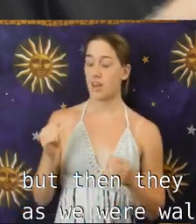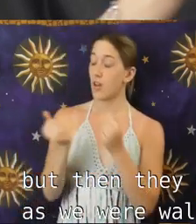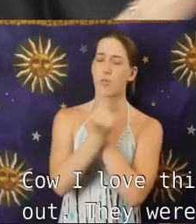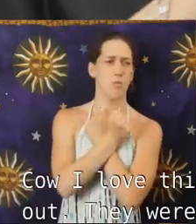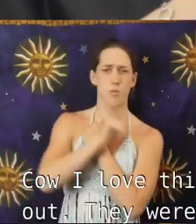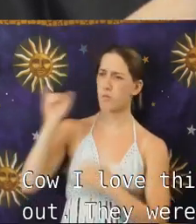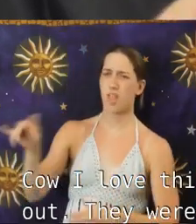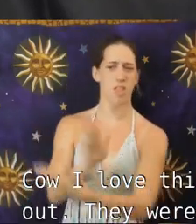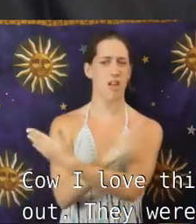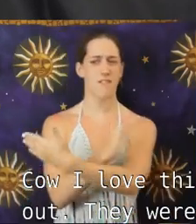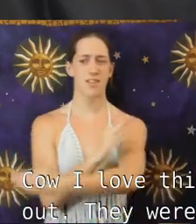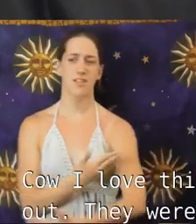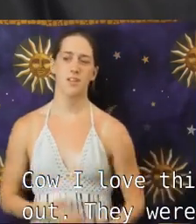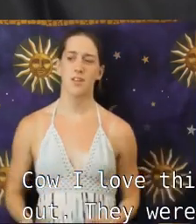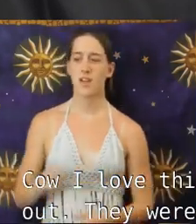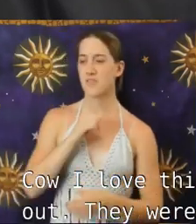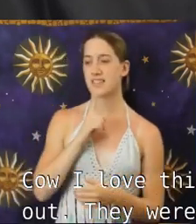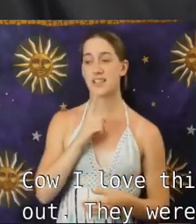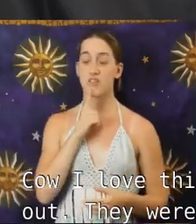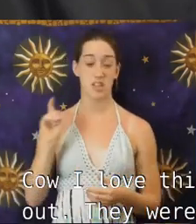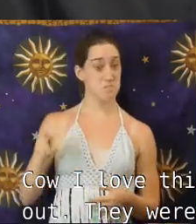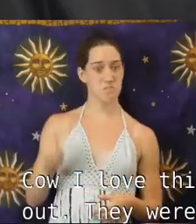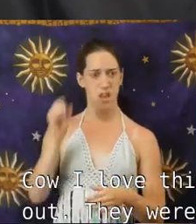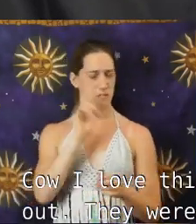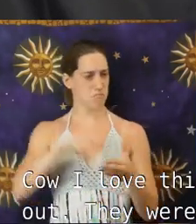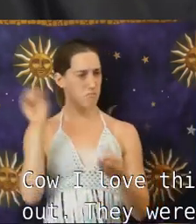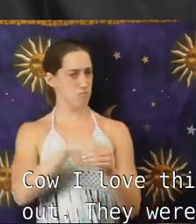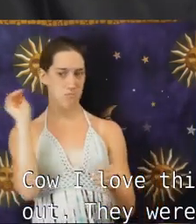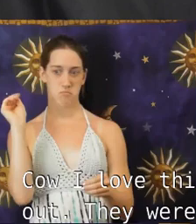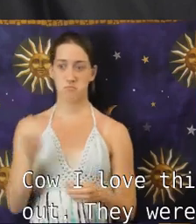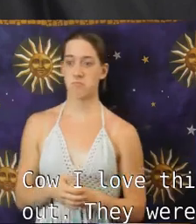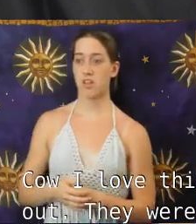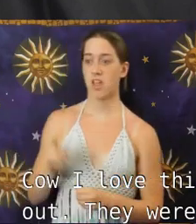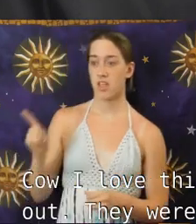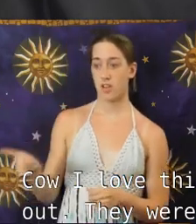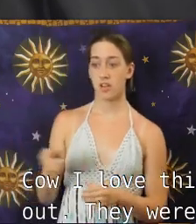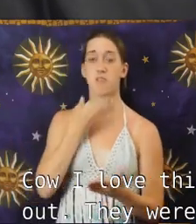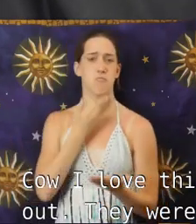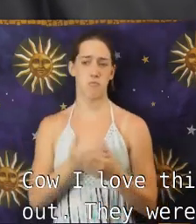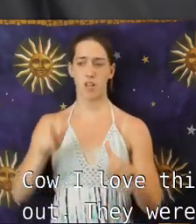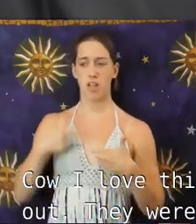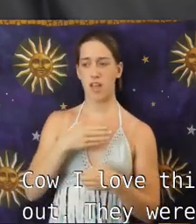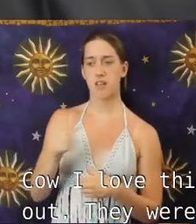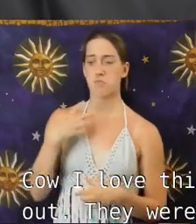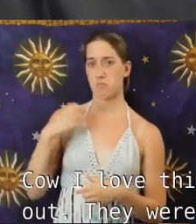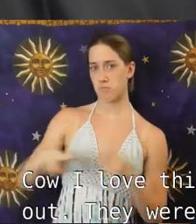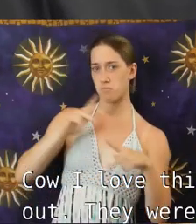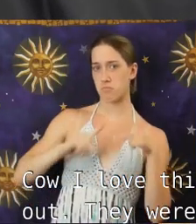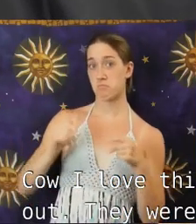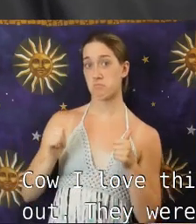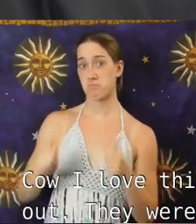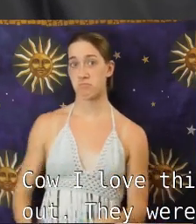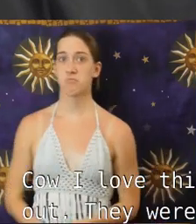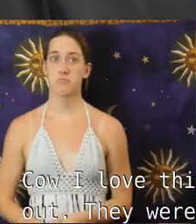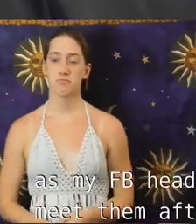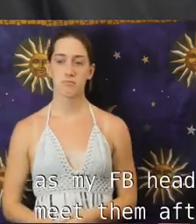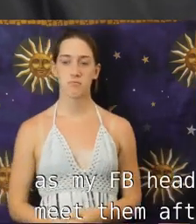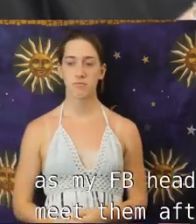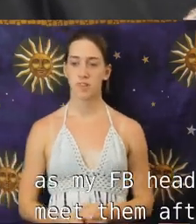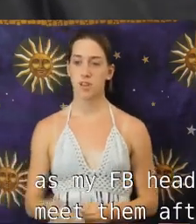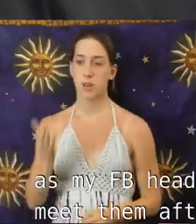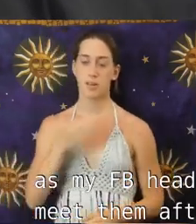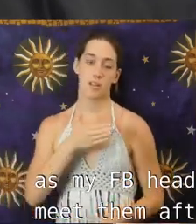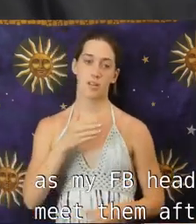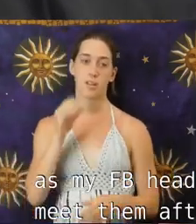And I was like, holy cow, I love this song. I guess I need to check these guys out. And they're actually really good live, and they're really cool guys. My